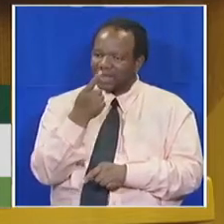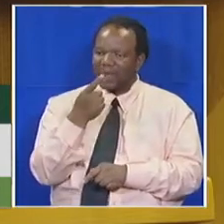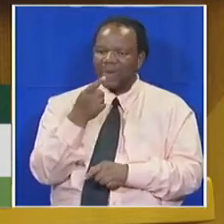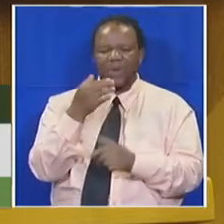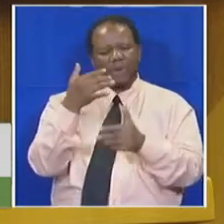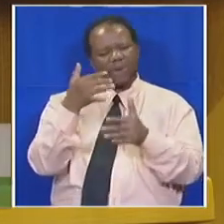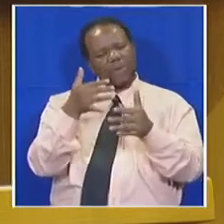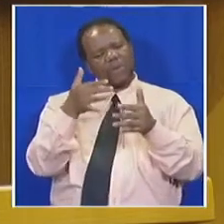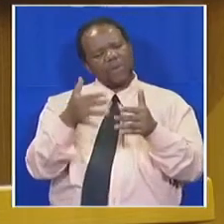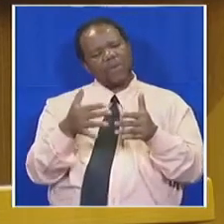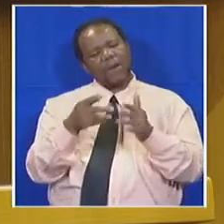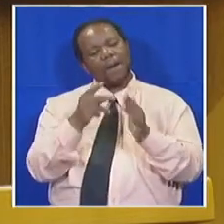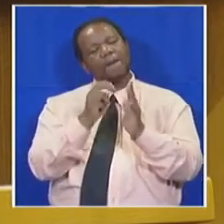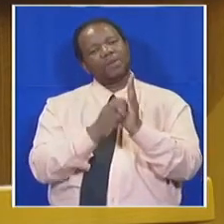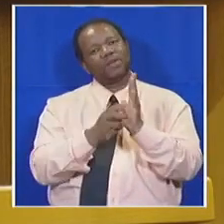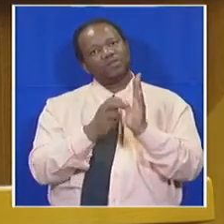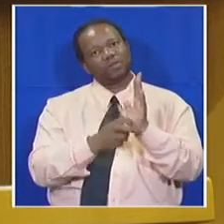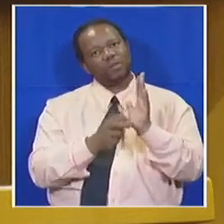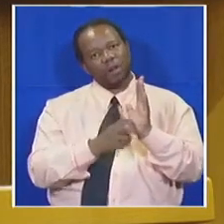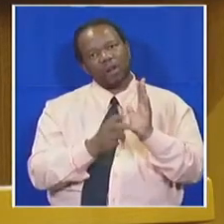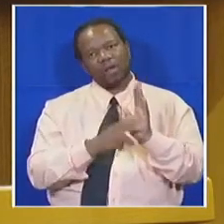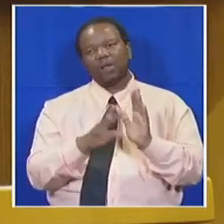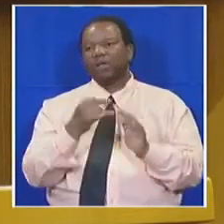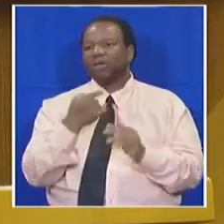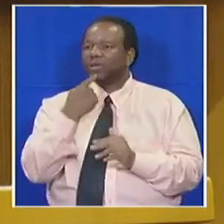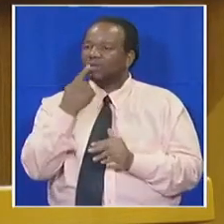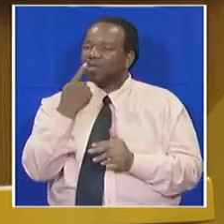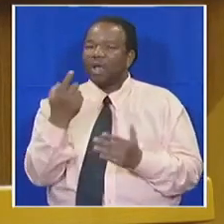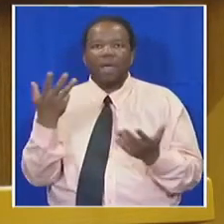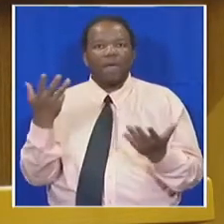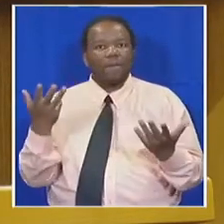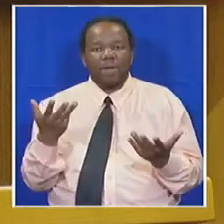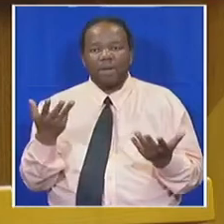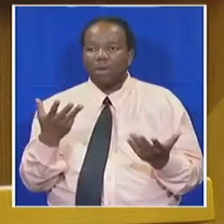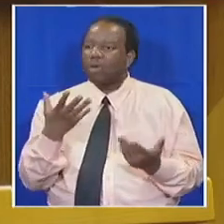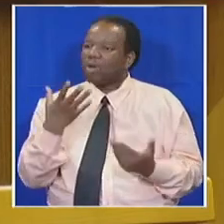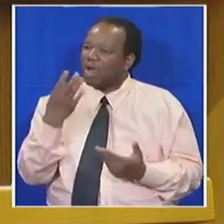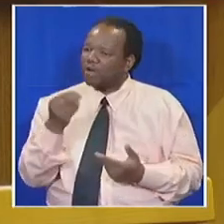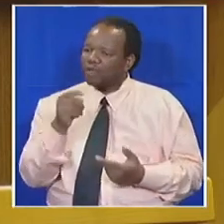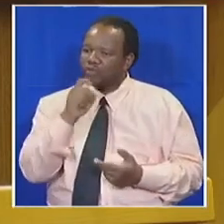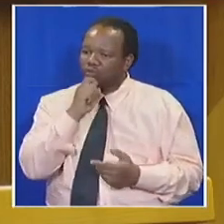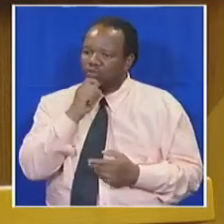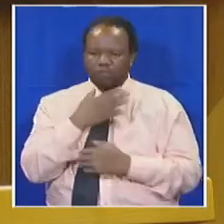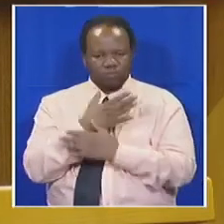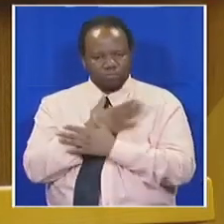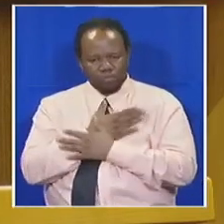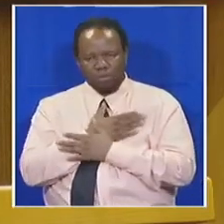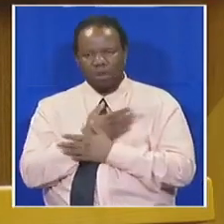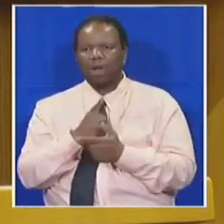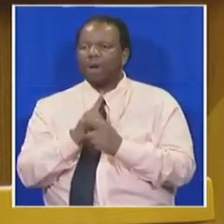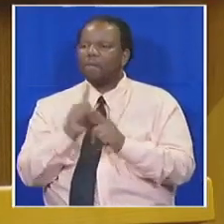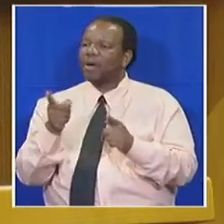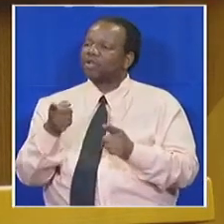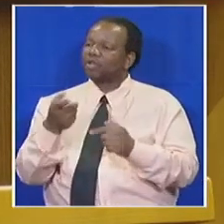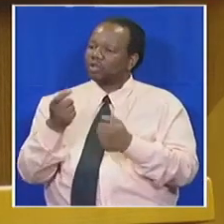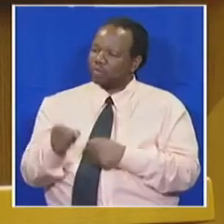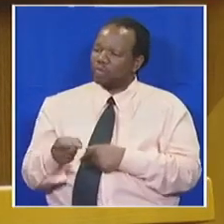principles, including the use of the minimum possible compulsion, the importance of not just treatment, but